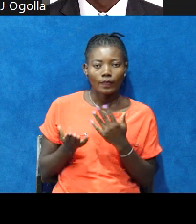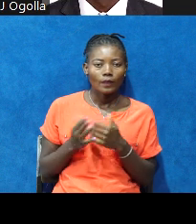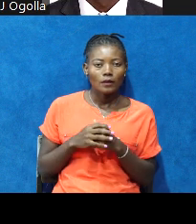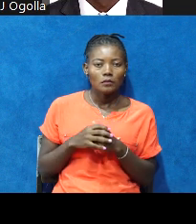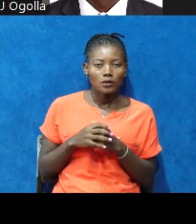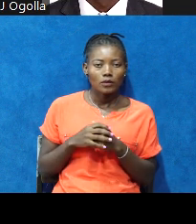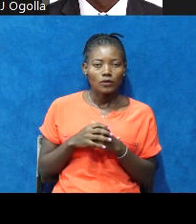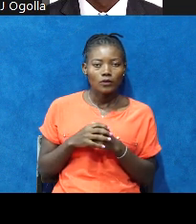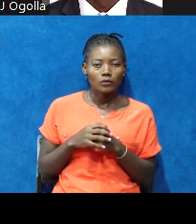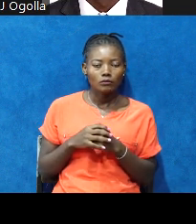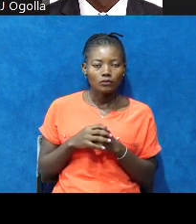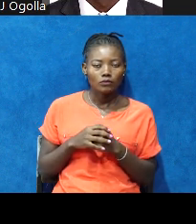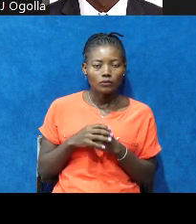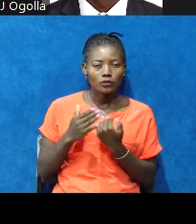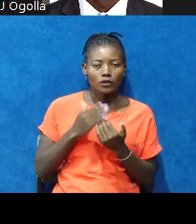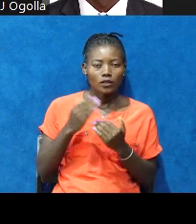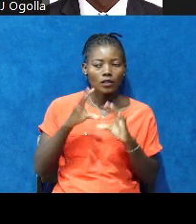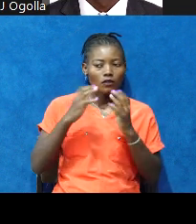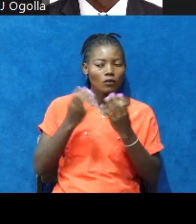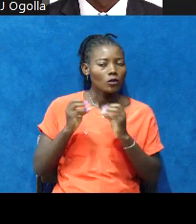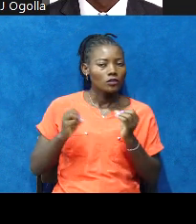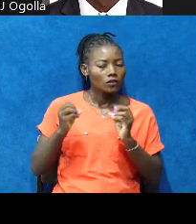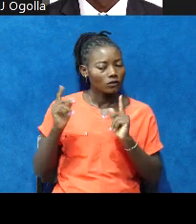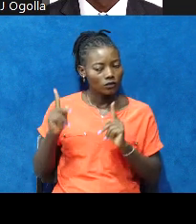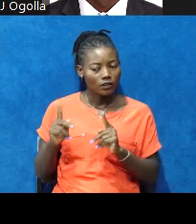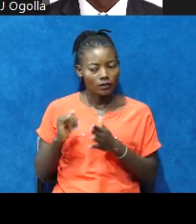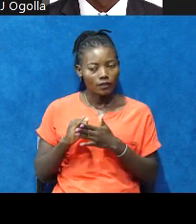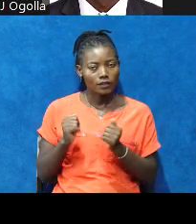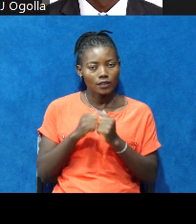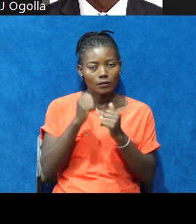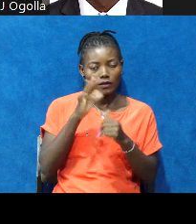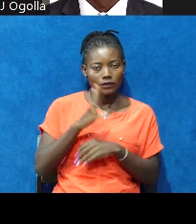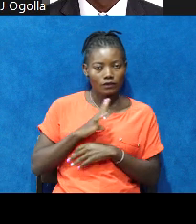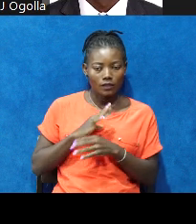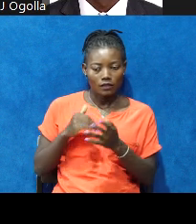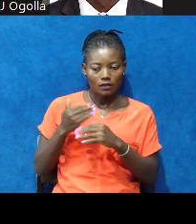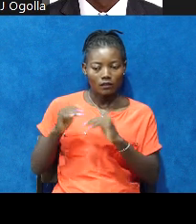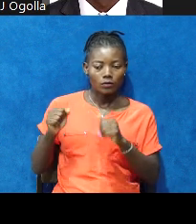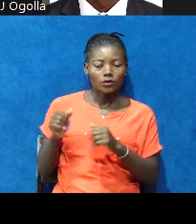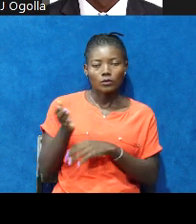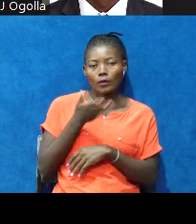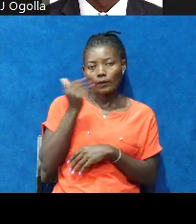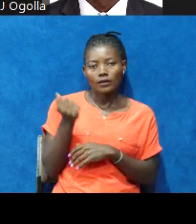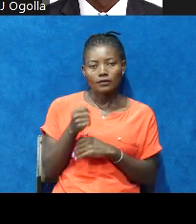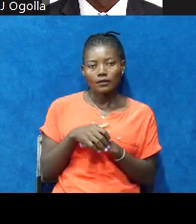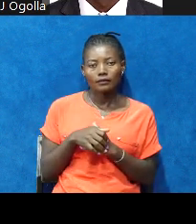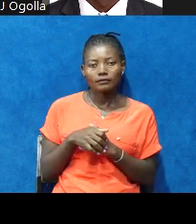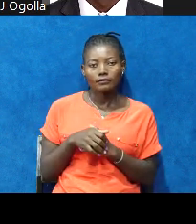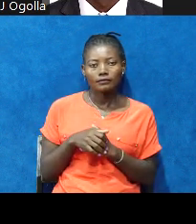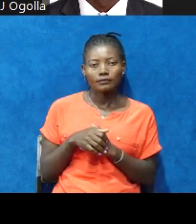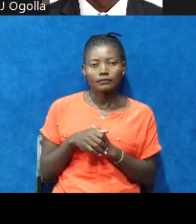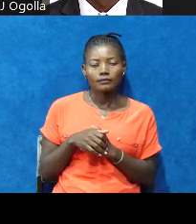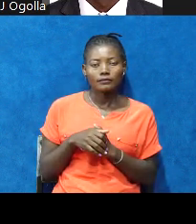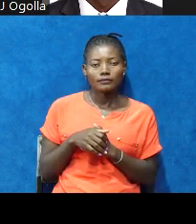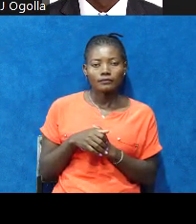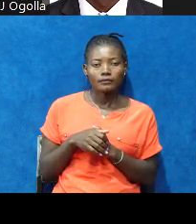badly, it's to be able to be like, okay, that has happened, it's fine. The next hit will be better. I will be